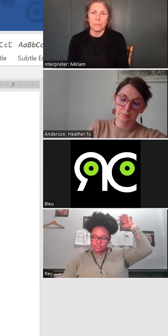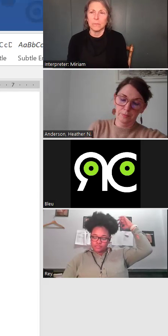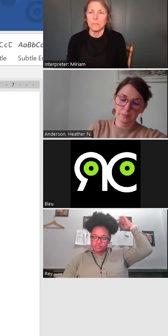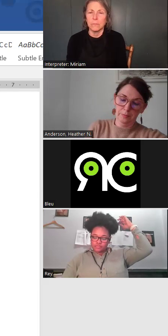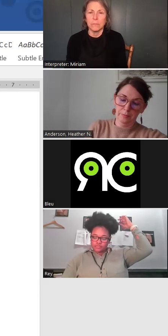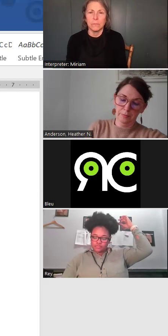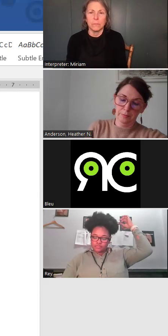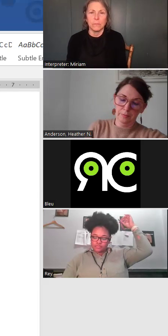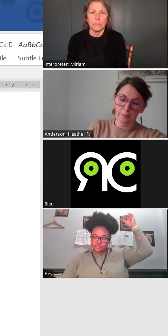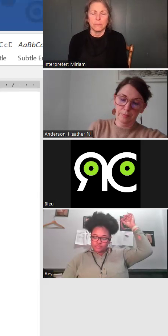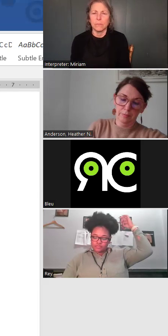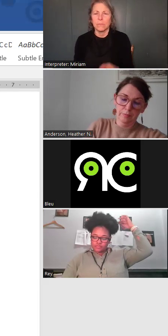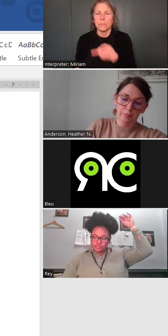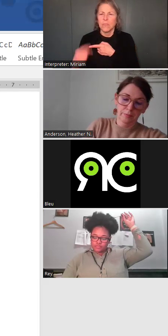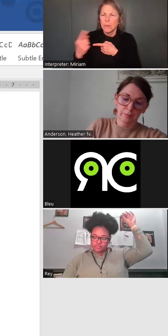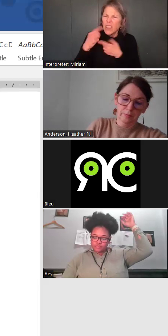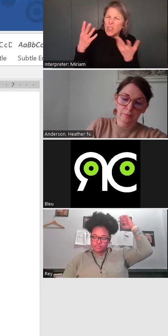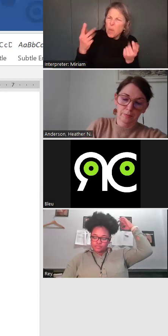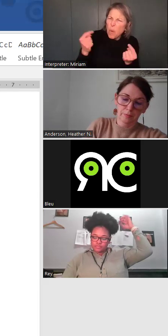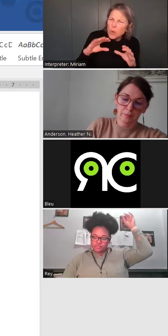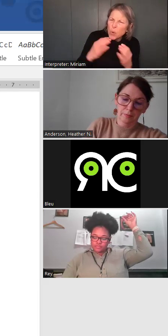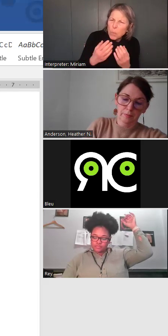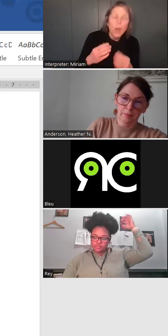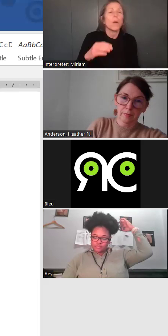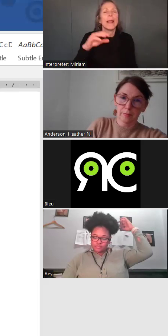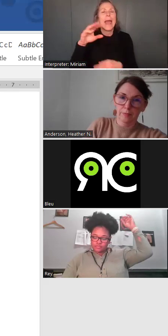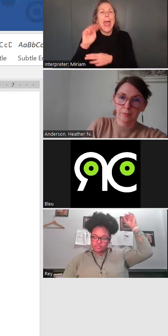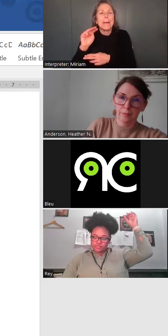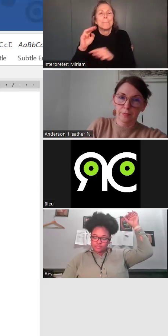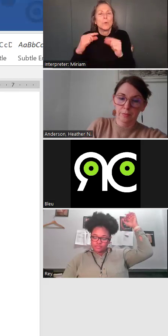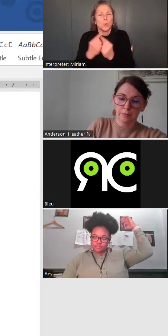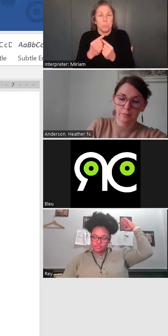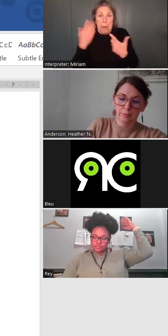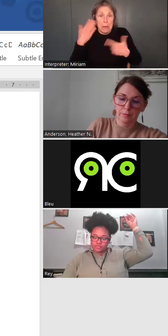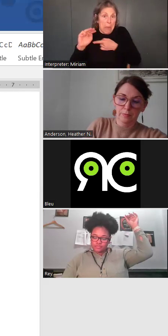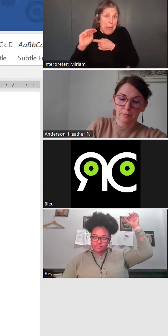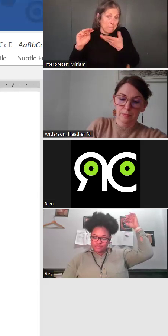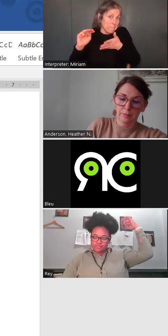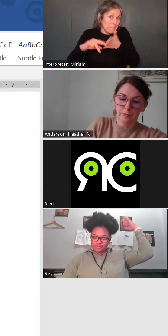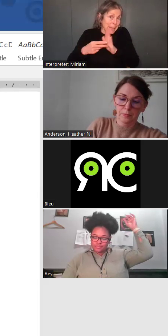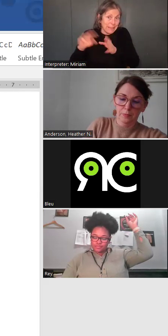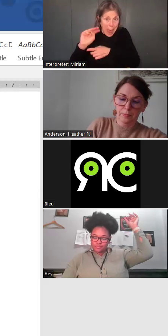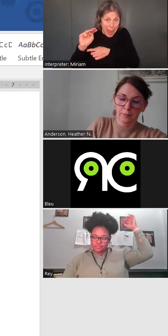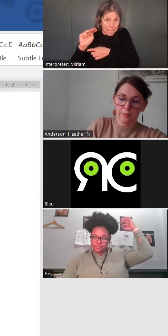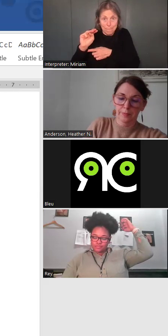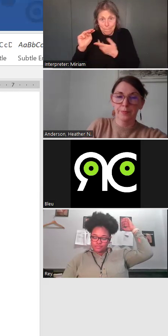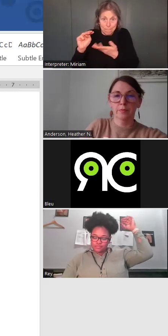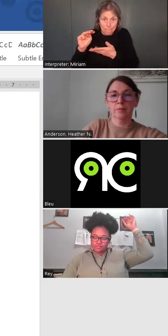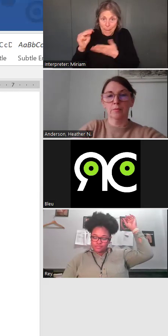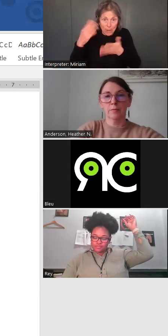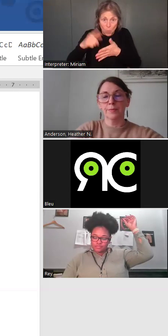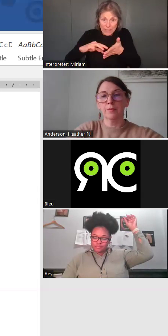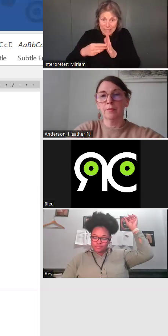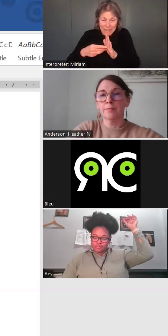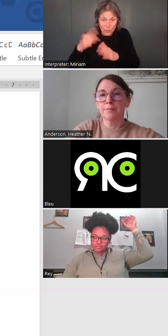The group you mentioned, the what group? The M group, which I don't even know what that's M stands for. M is in Mike, but I'm not sure what it stands for. Oh, it's